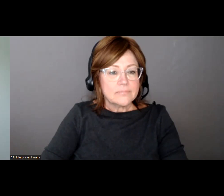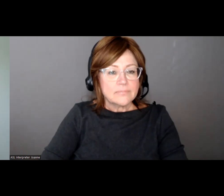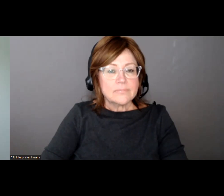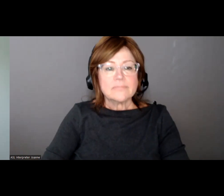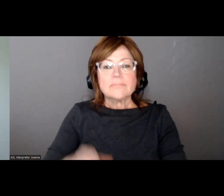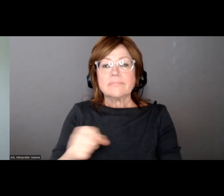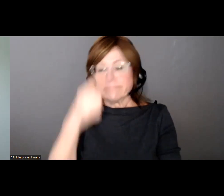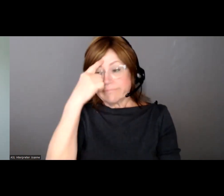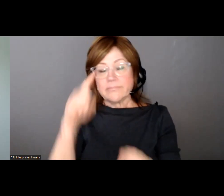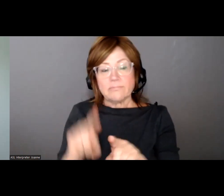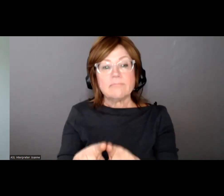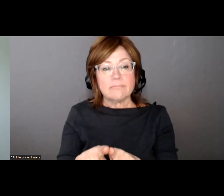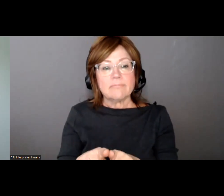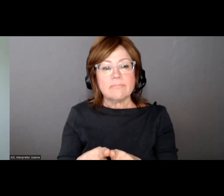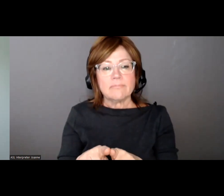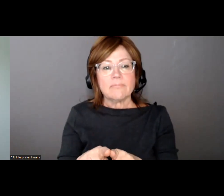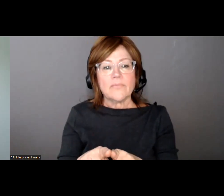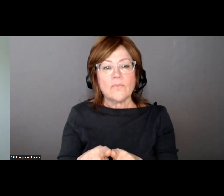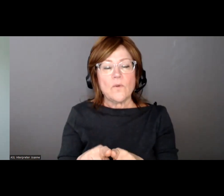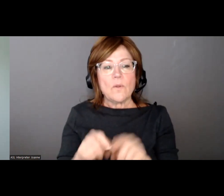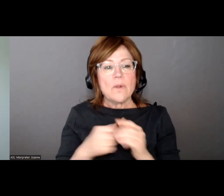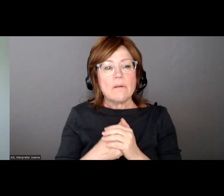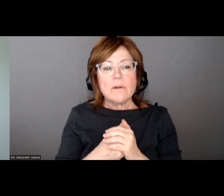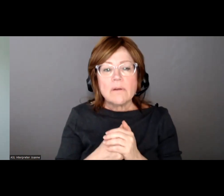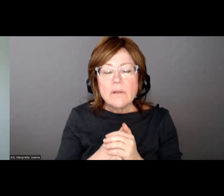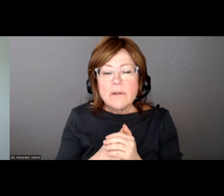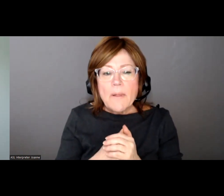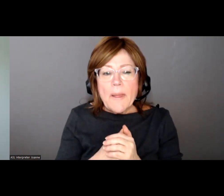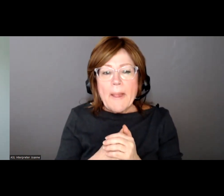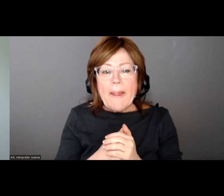Yes, I agree that presenting a copy of Cree Syllabus would